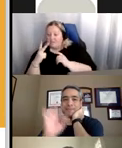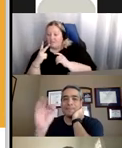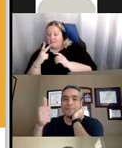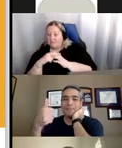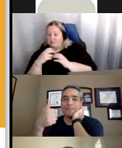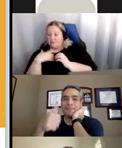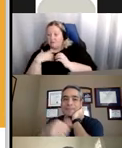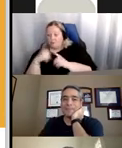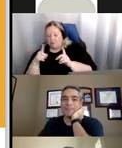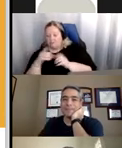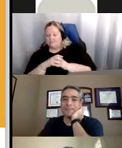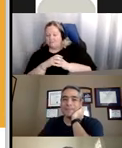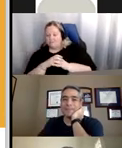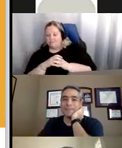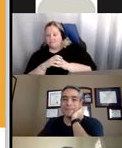shout. But